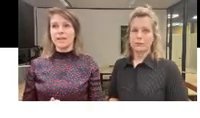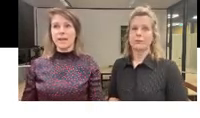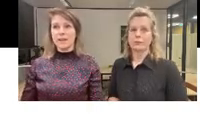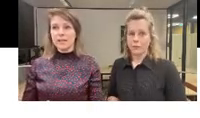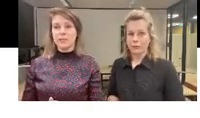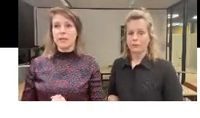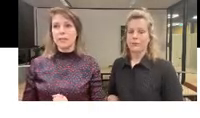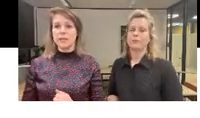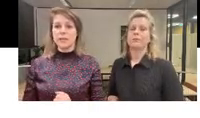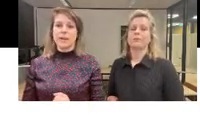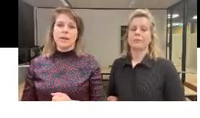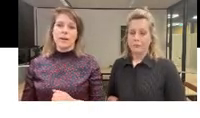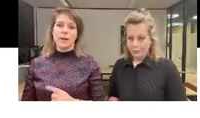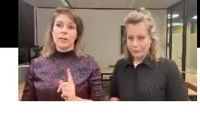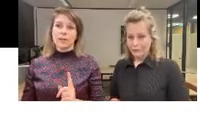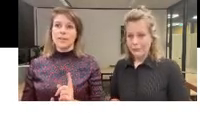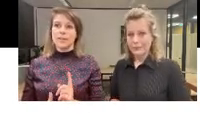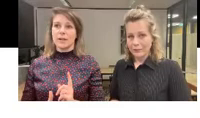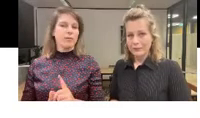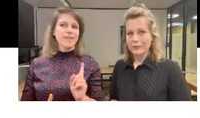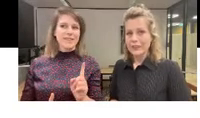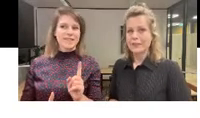And at the end of treatment,